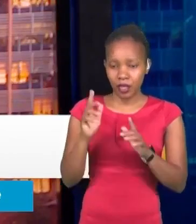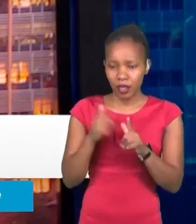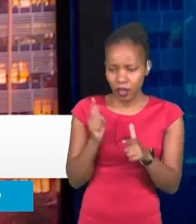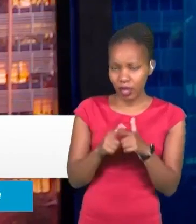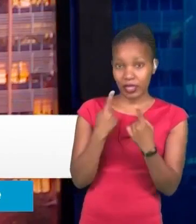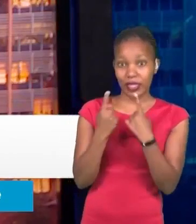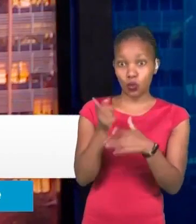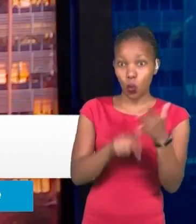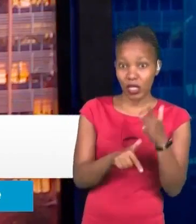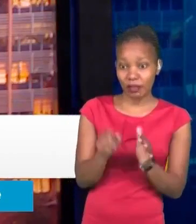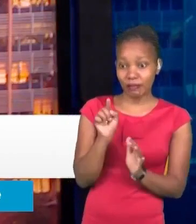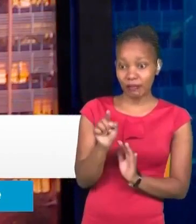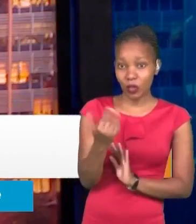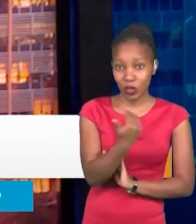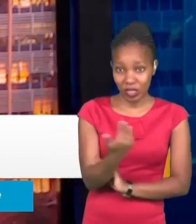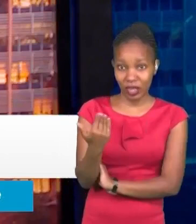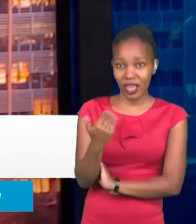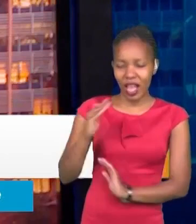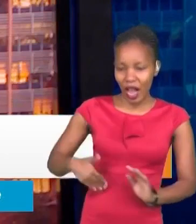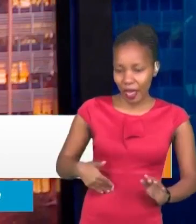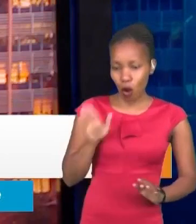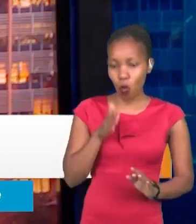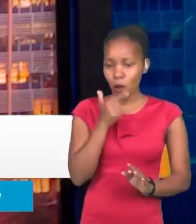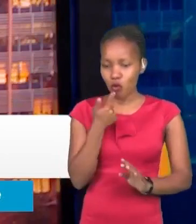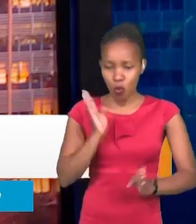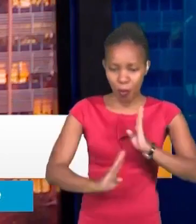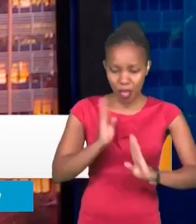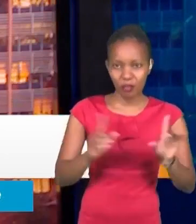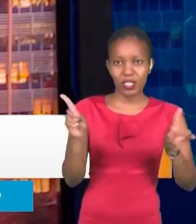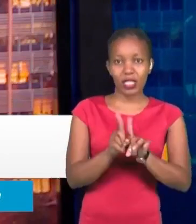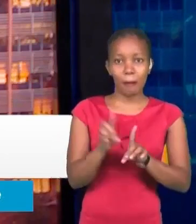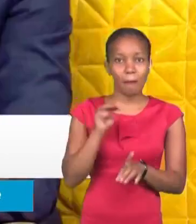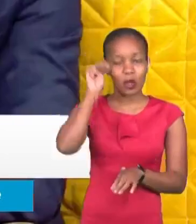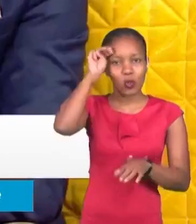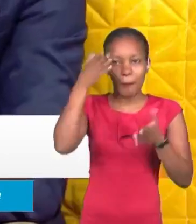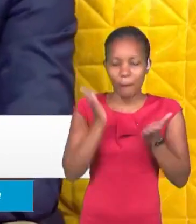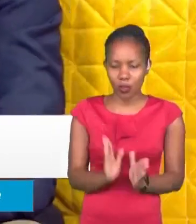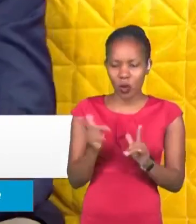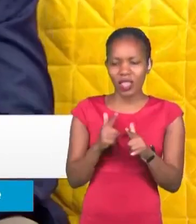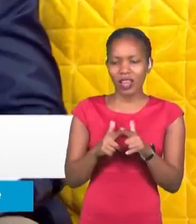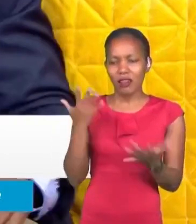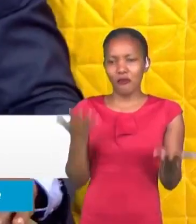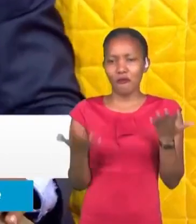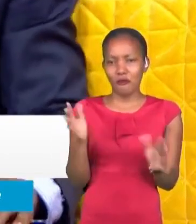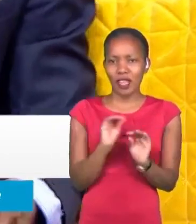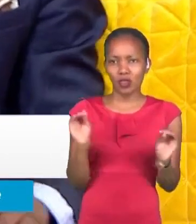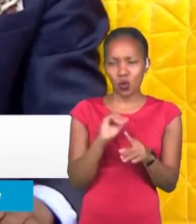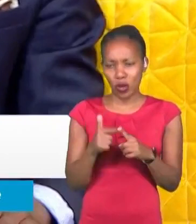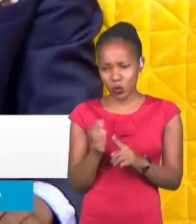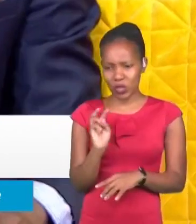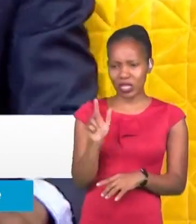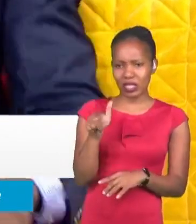that this was a child, a young woman who was behaving like an adult. So it would not be fair to look at this